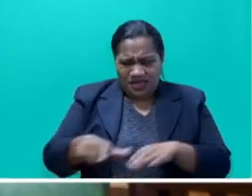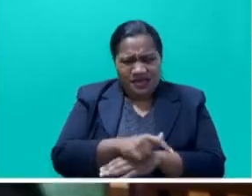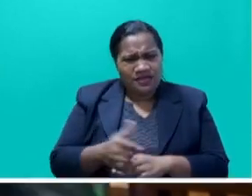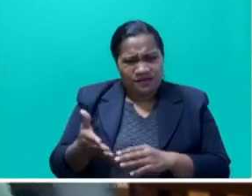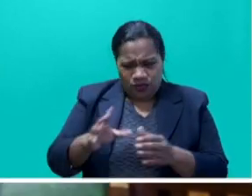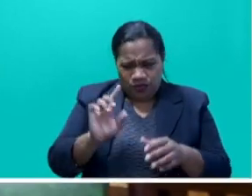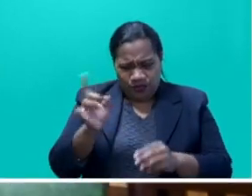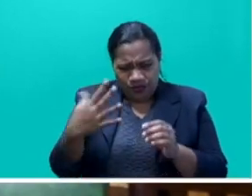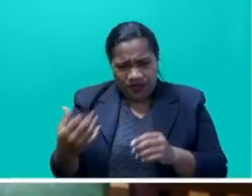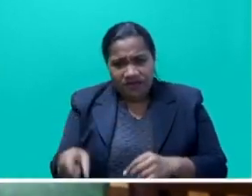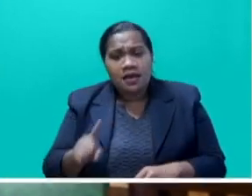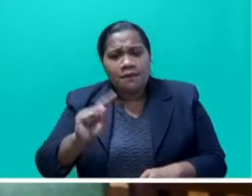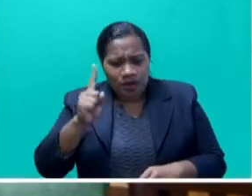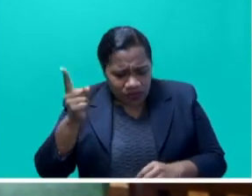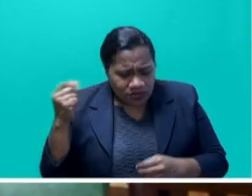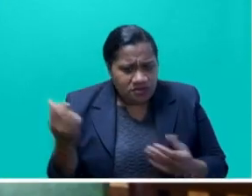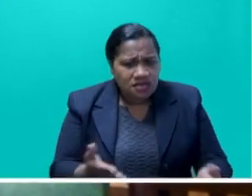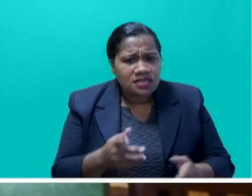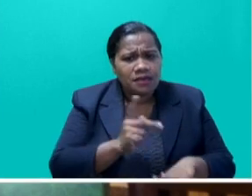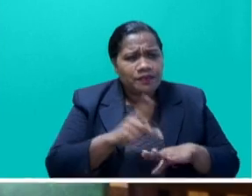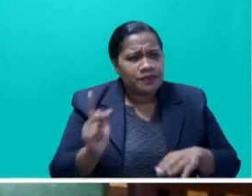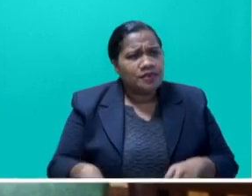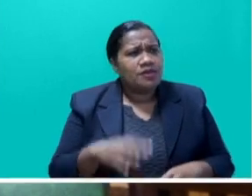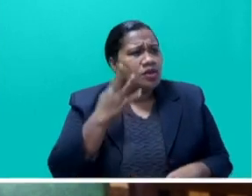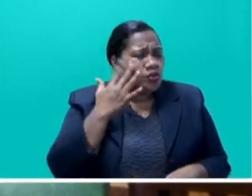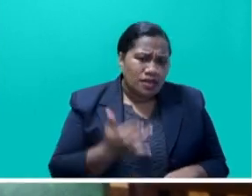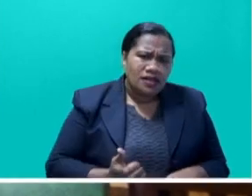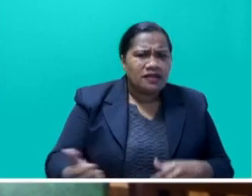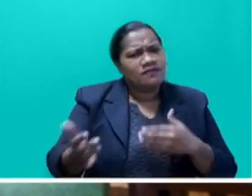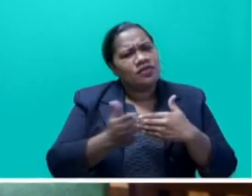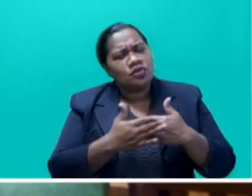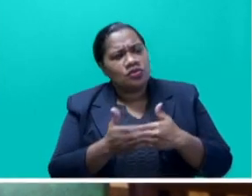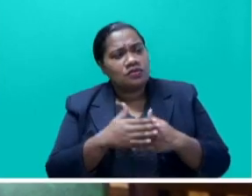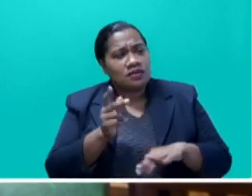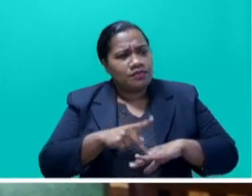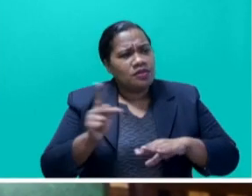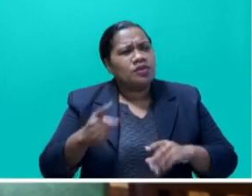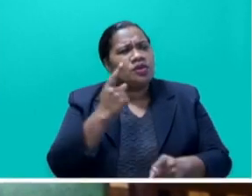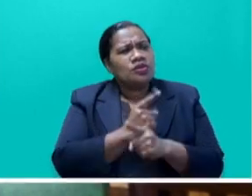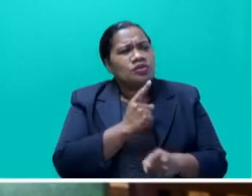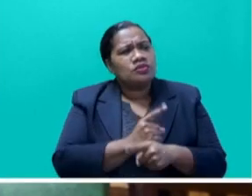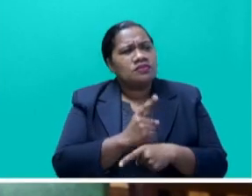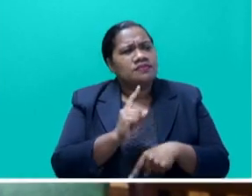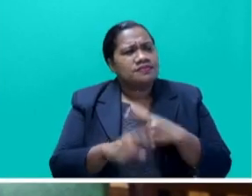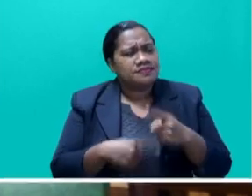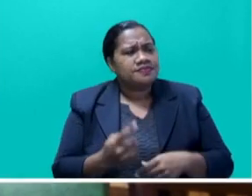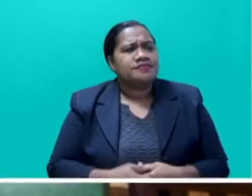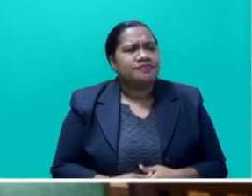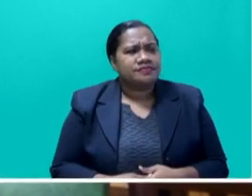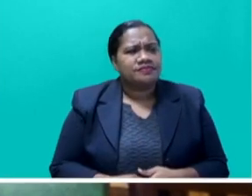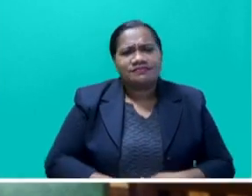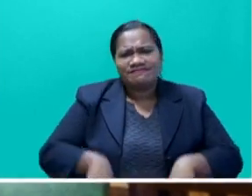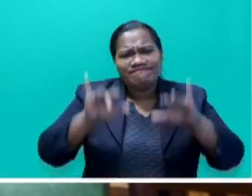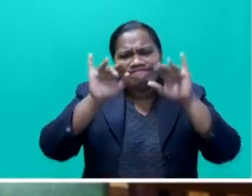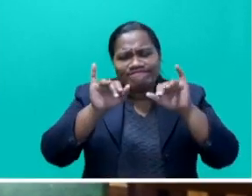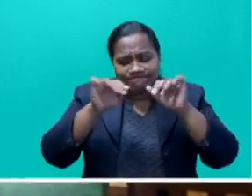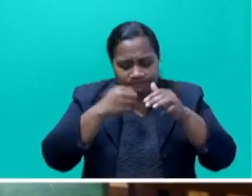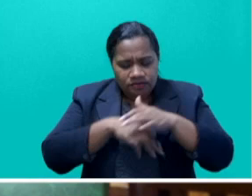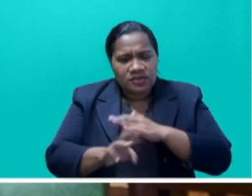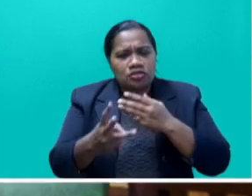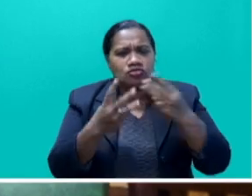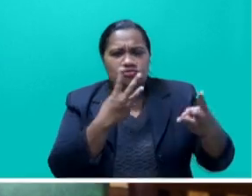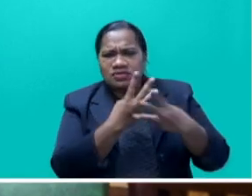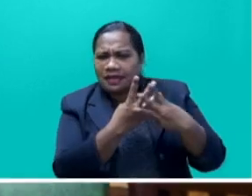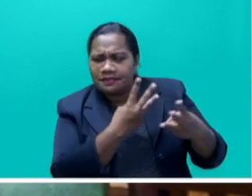he stated in Parliament. When he left the doors of Parliament, he talked about the cloak and dagger issue in Sodelpa.